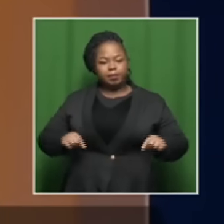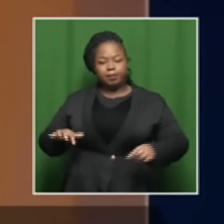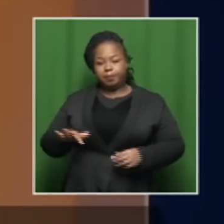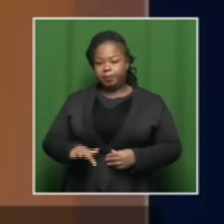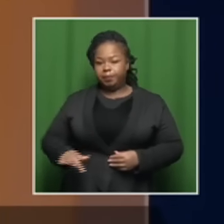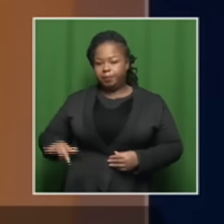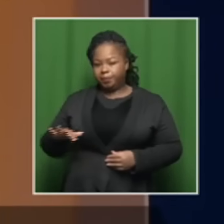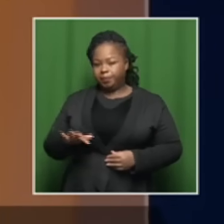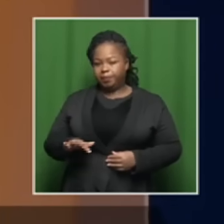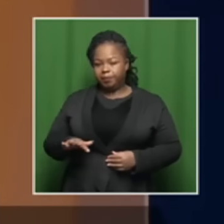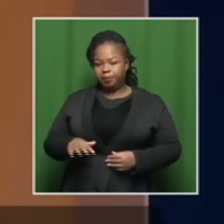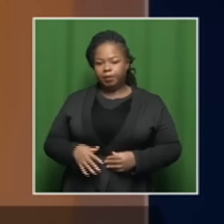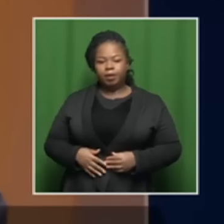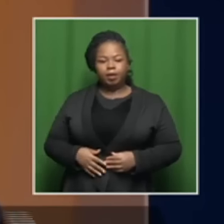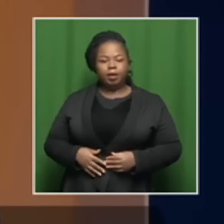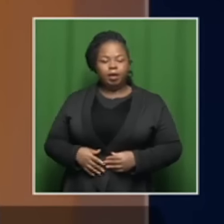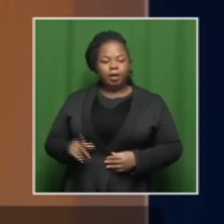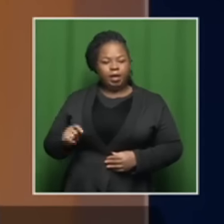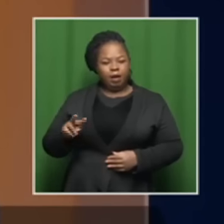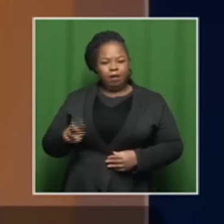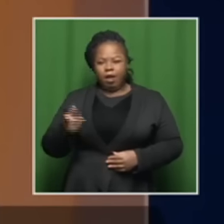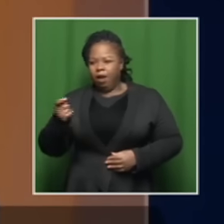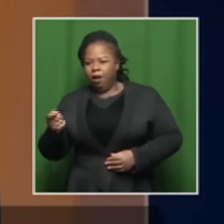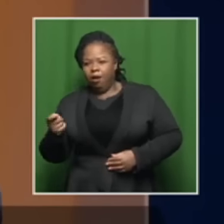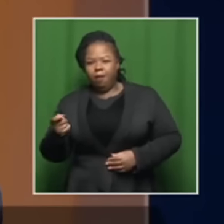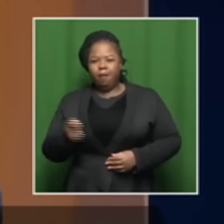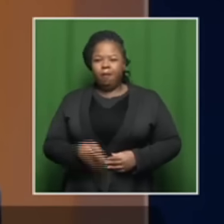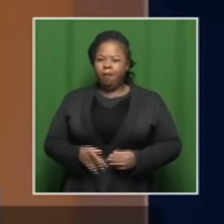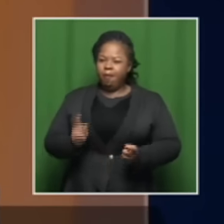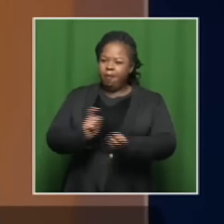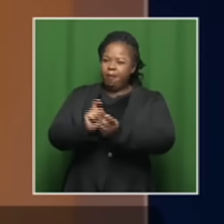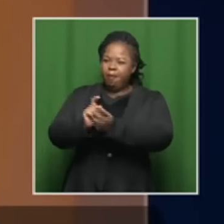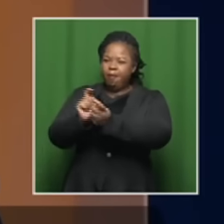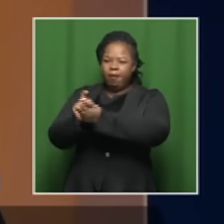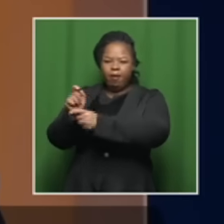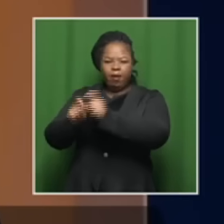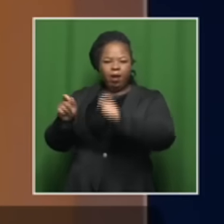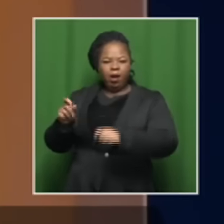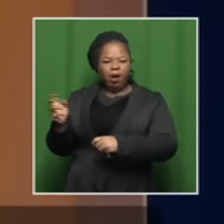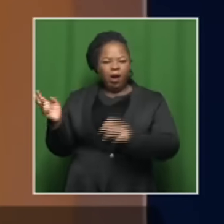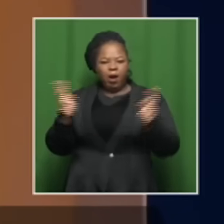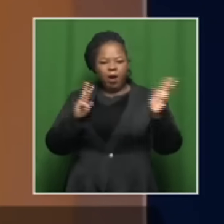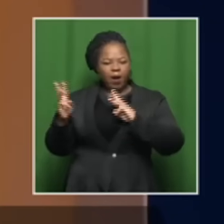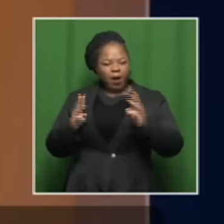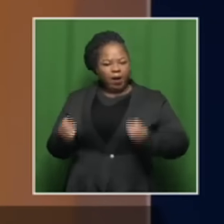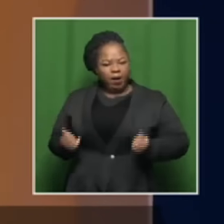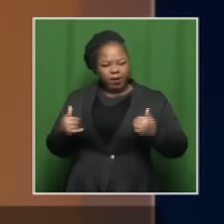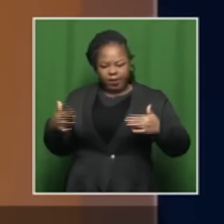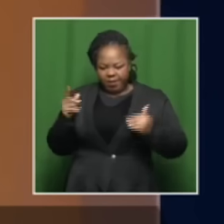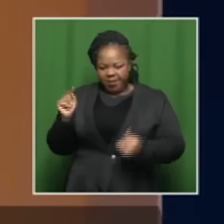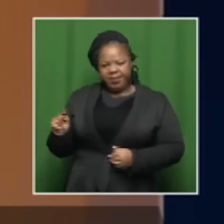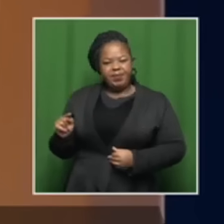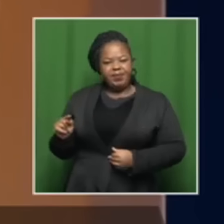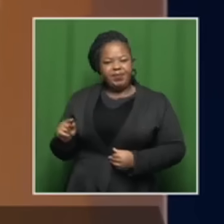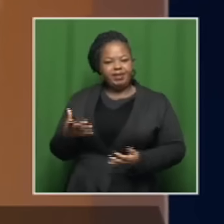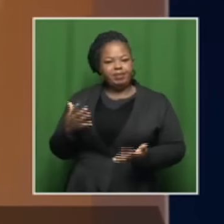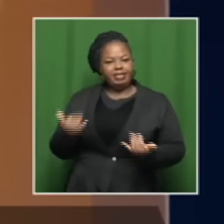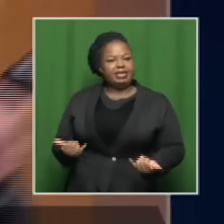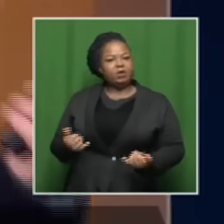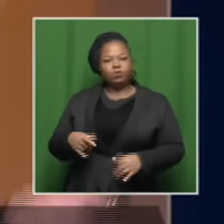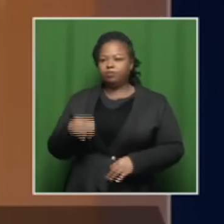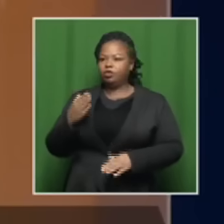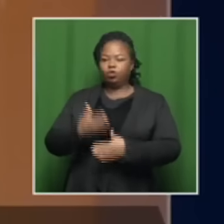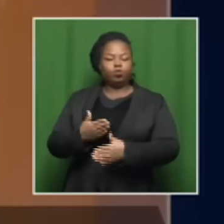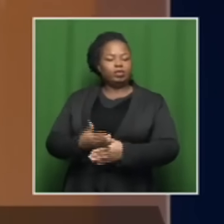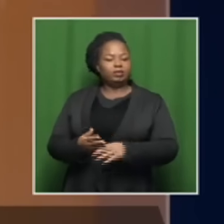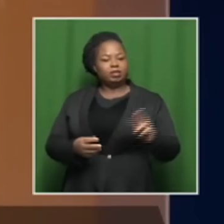places, different TV channels, I come across weather presenters who had their start there, no longer working in weather, now working,